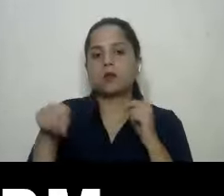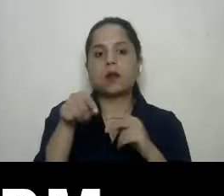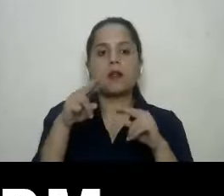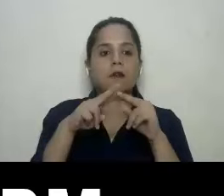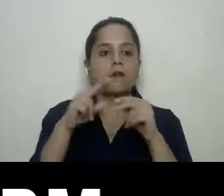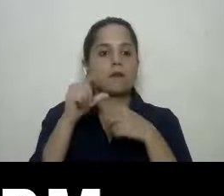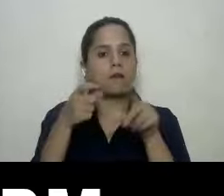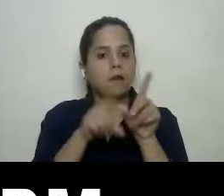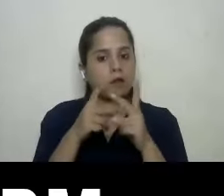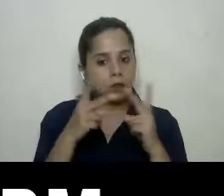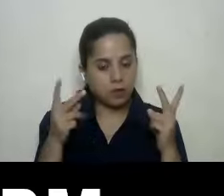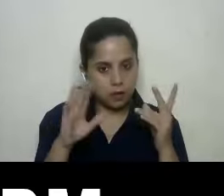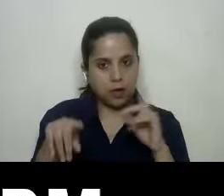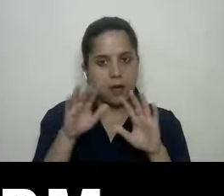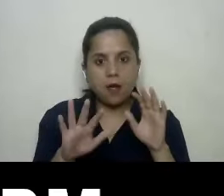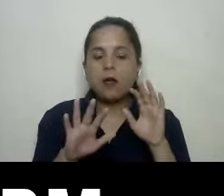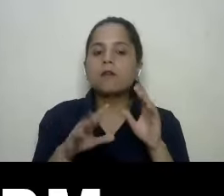It facilitates global